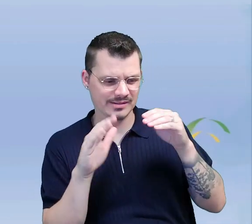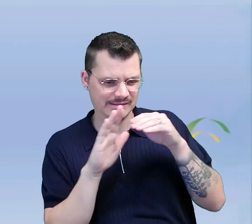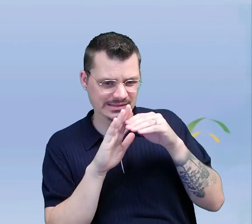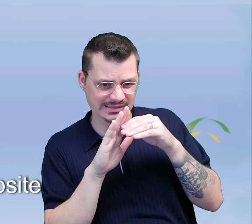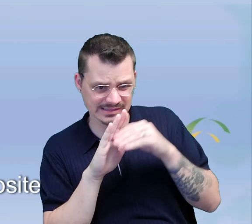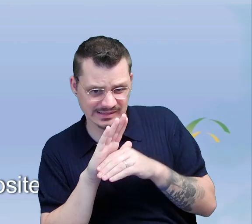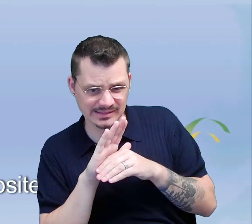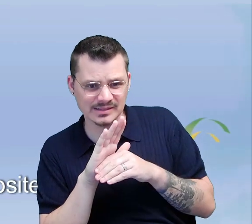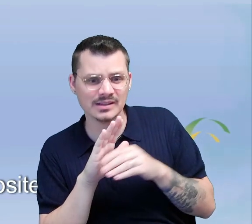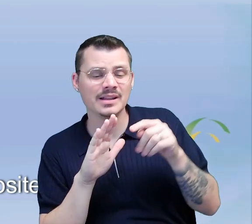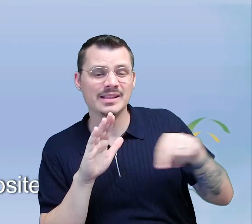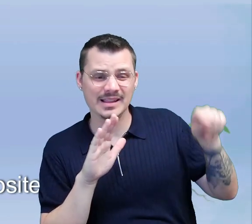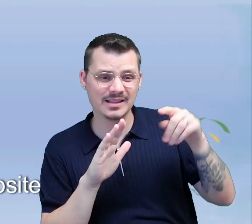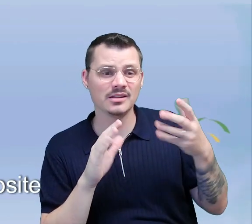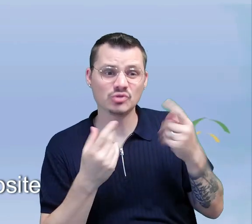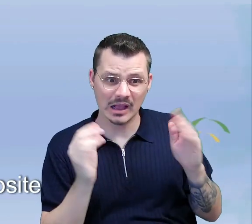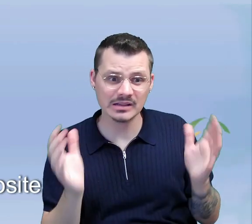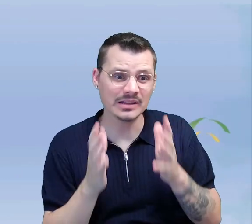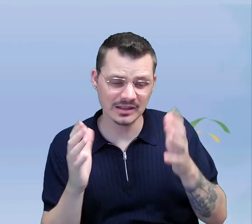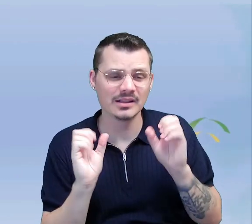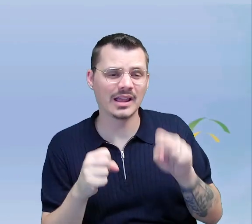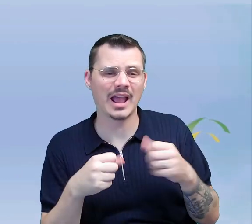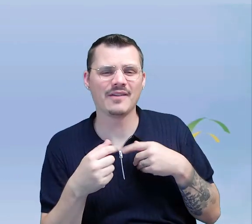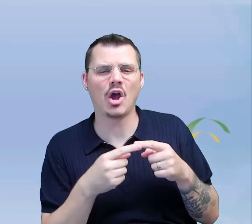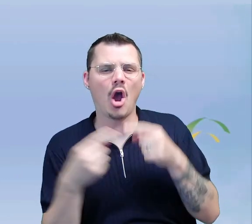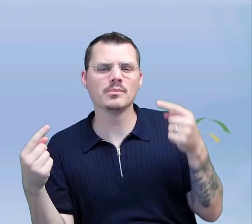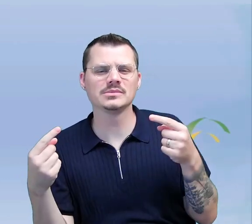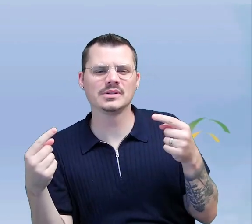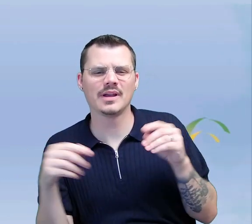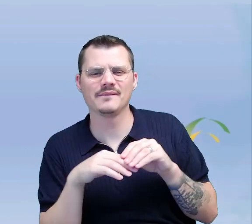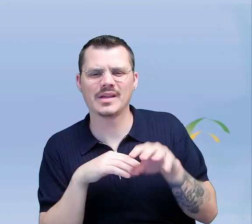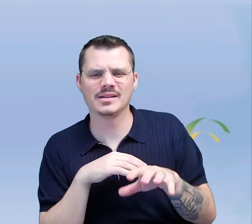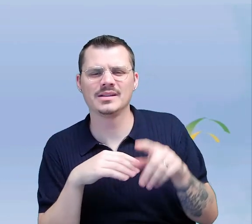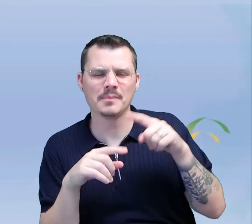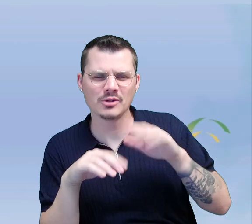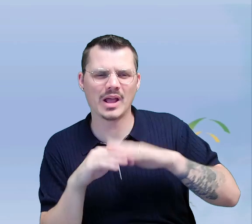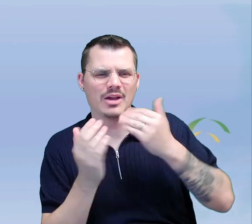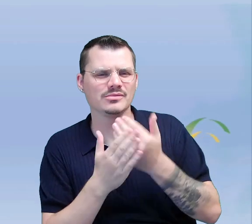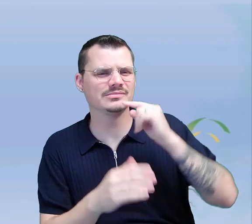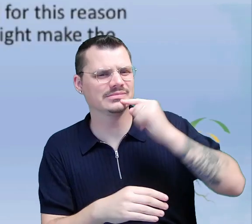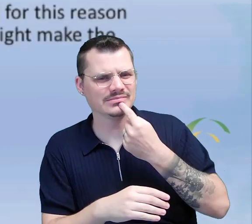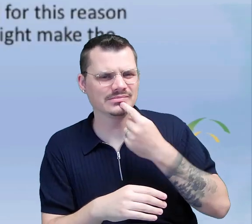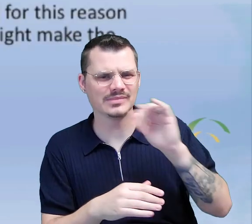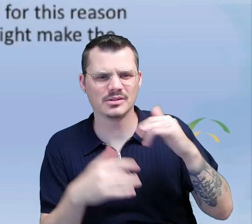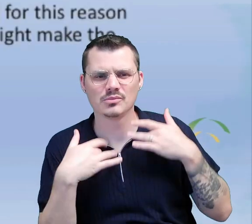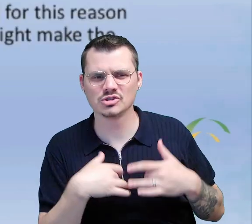depth, these things, in fact, will have the opposite effect. It depends on the severity of the depression.